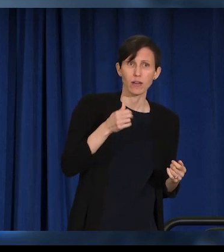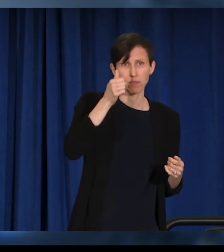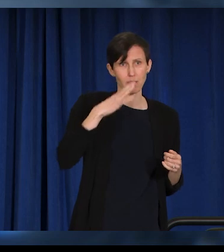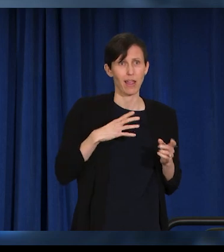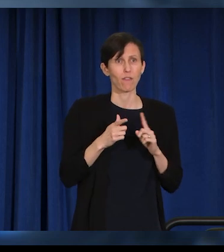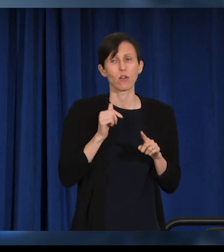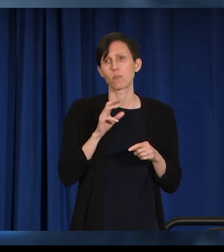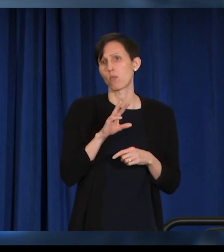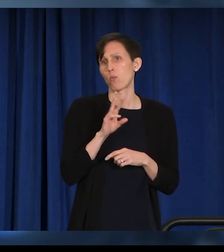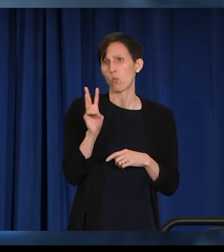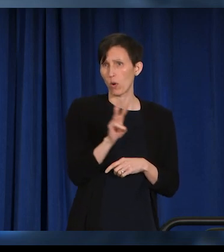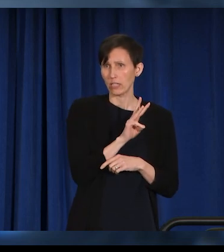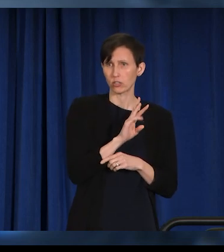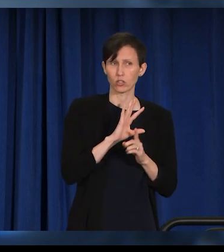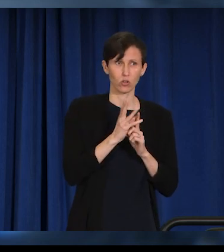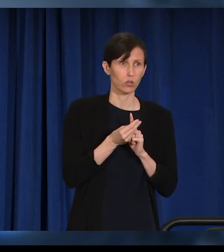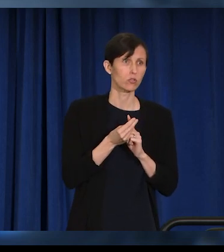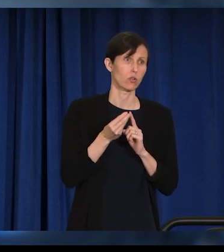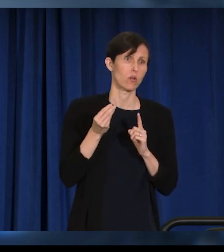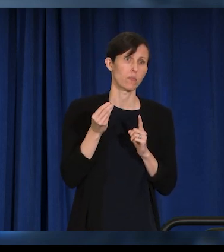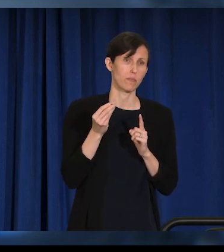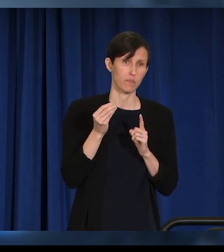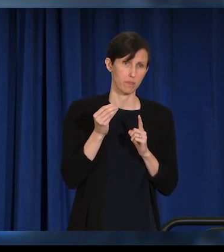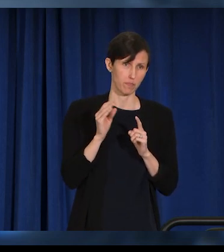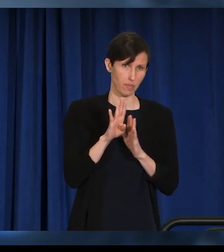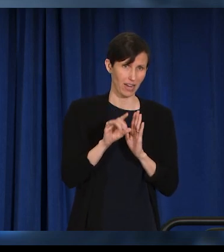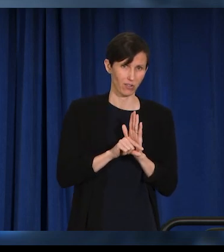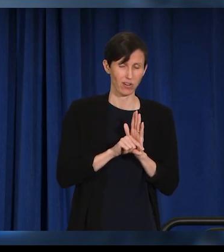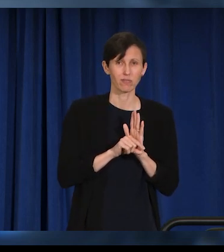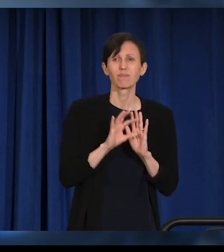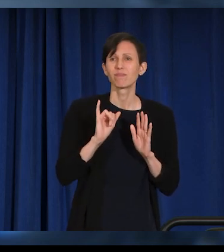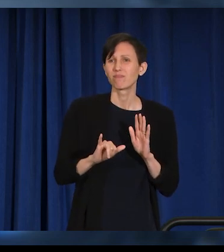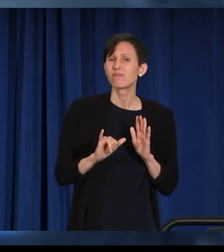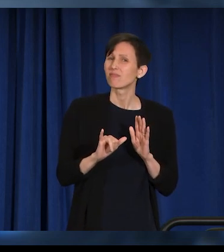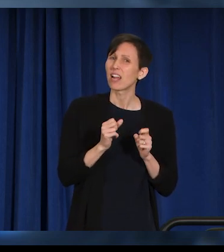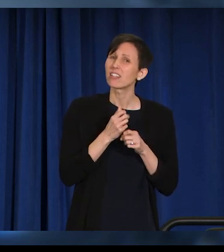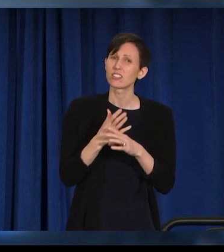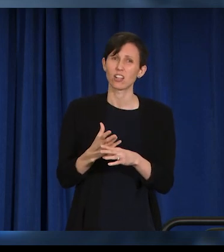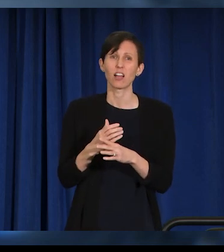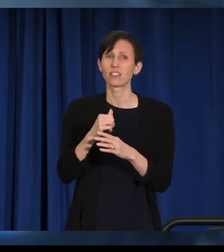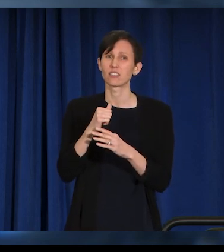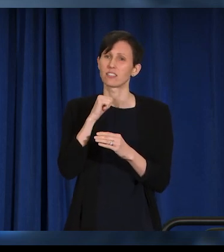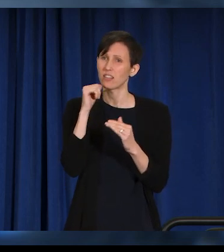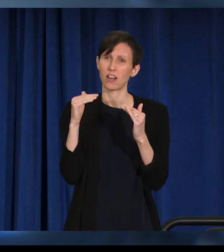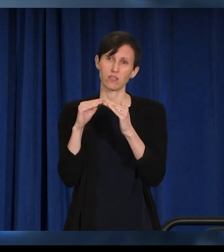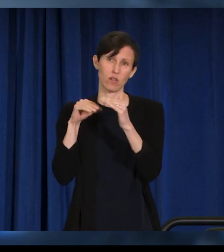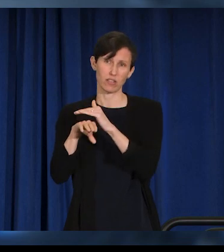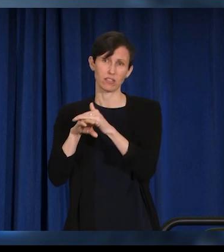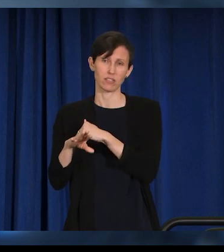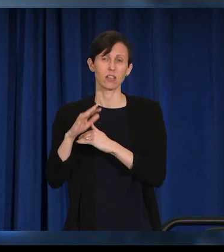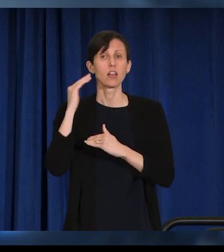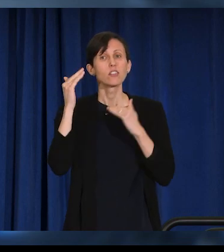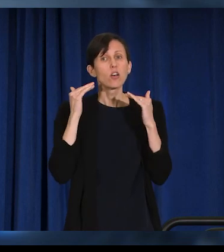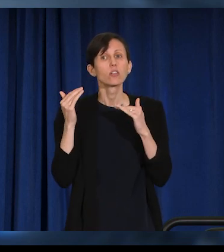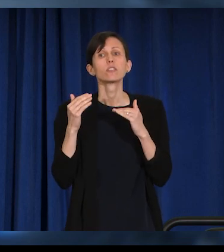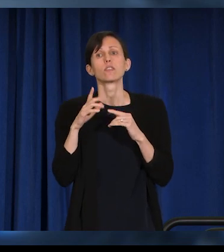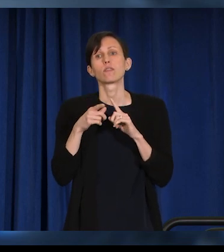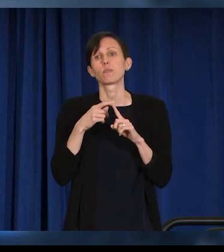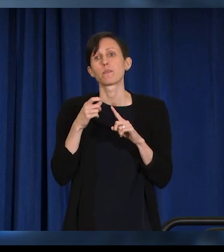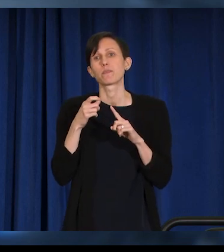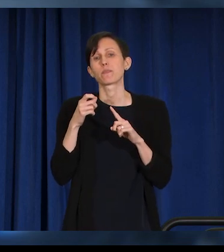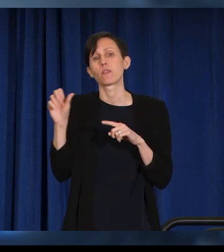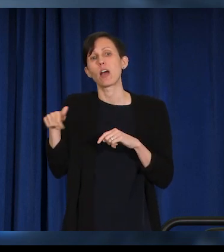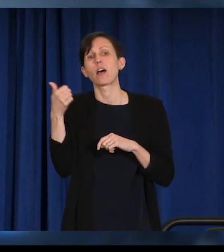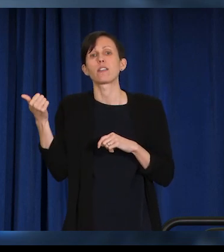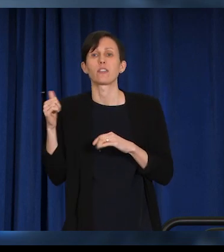cultural backgrounds. That has resulted in inequitable access. Today, adults and individuals from other identity groups have